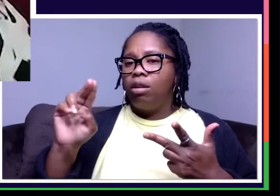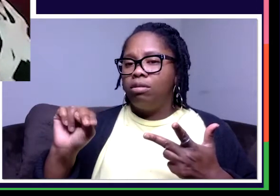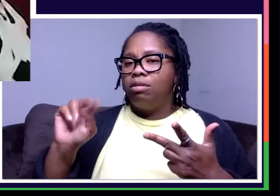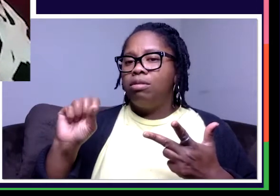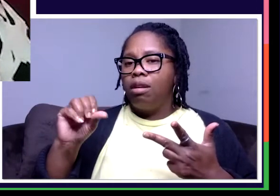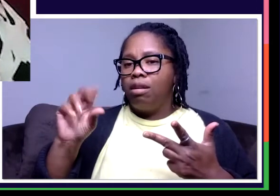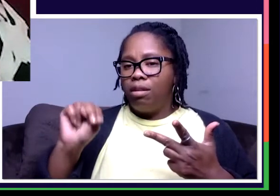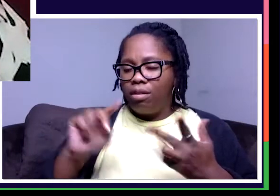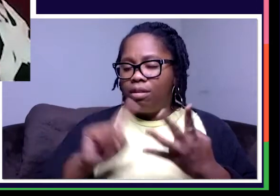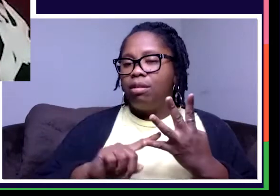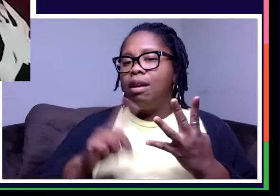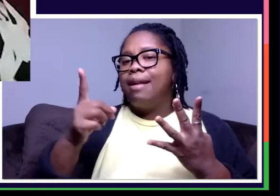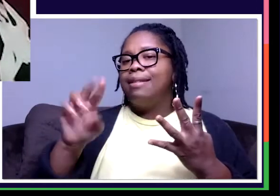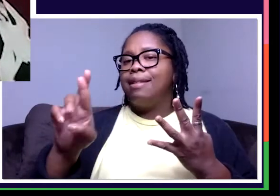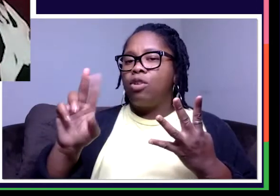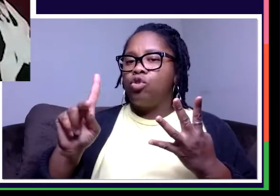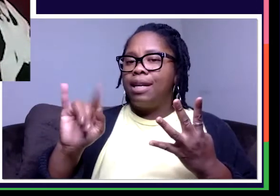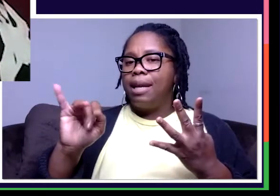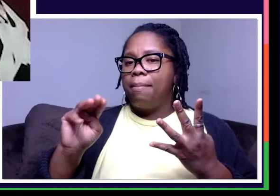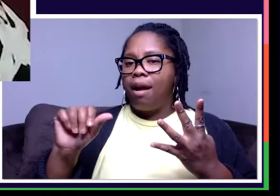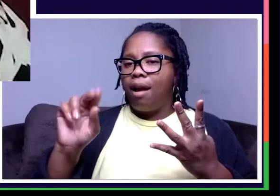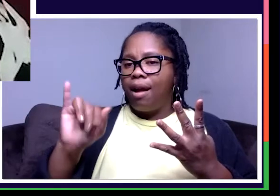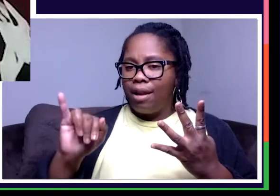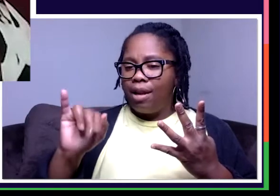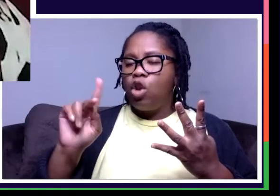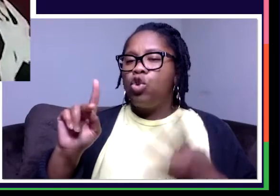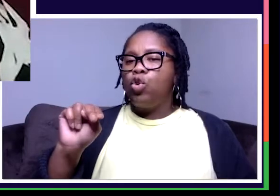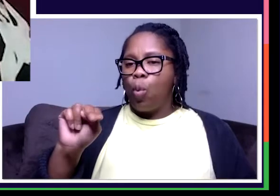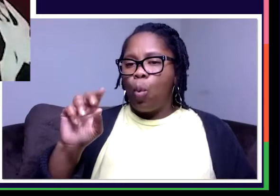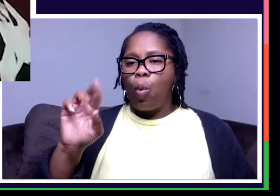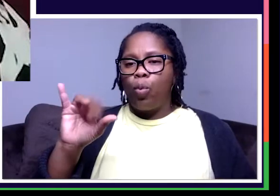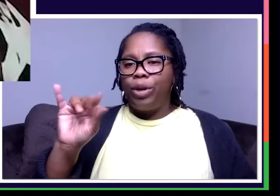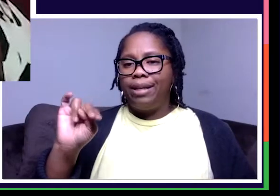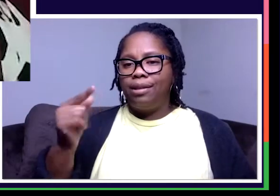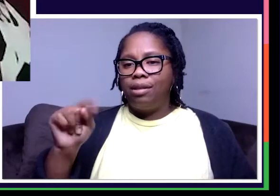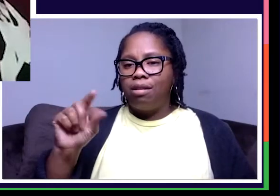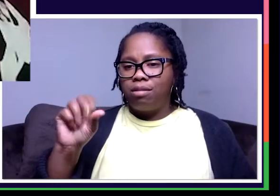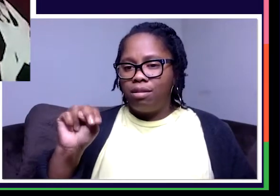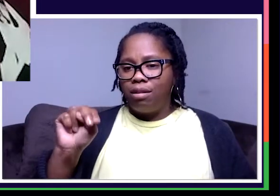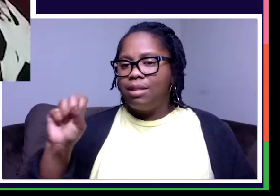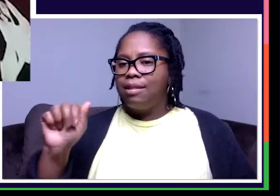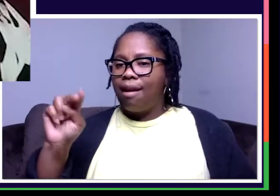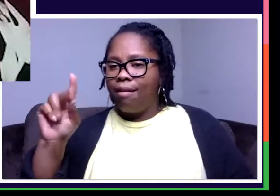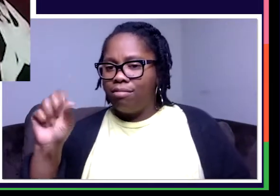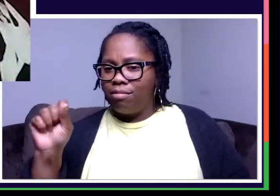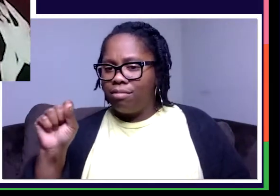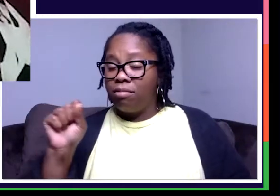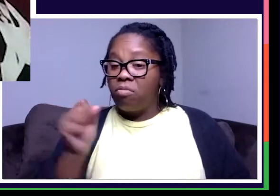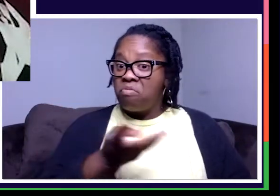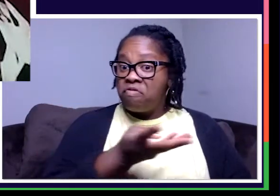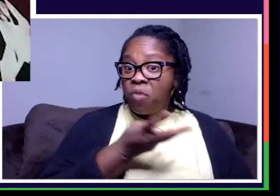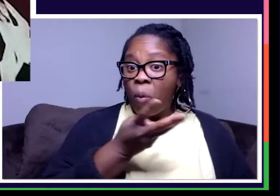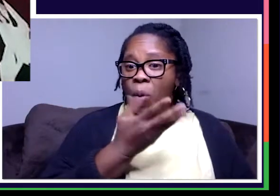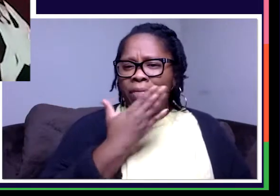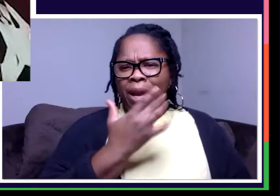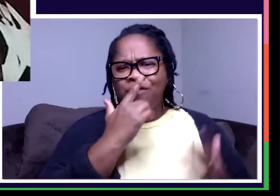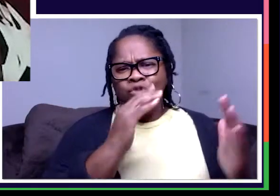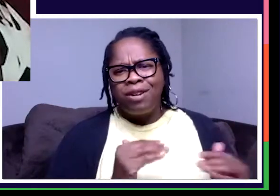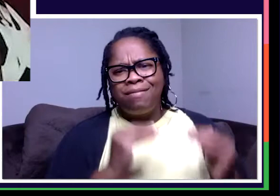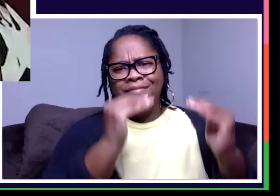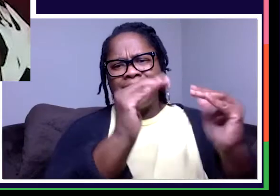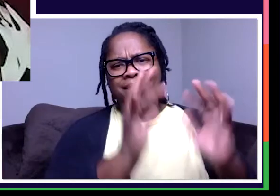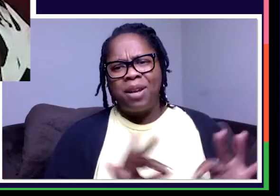and Dr. Kimani Norrington Sands. Thank you all for advancing this important work.